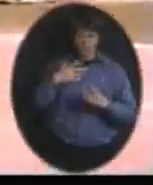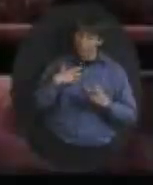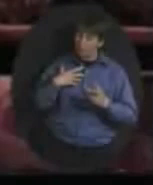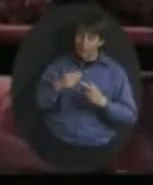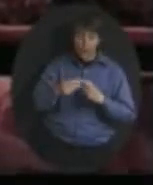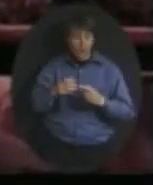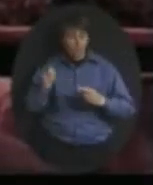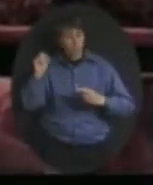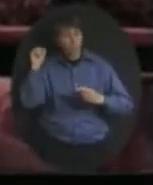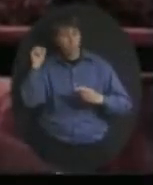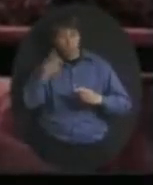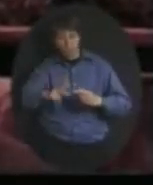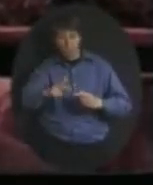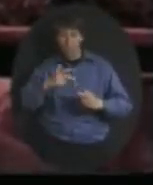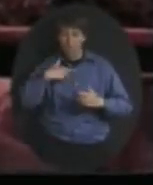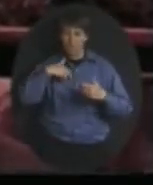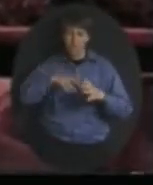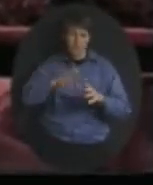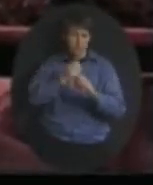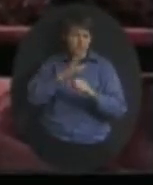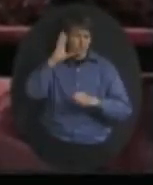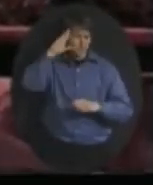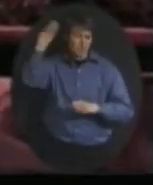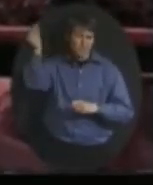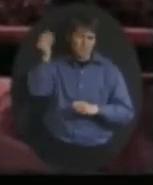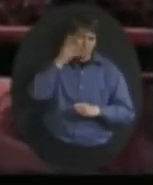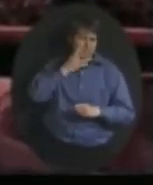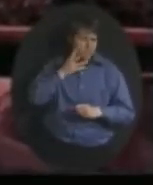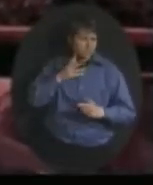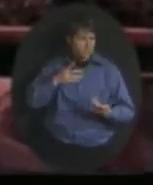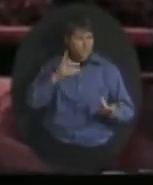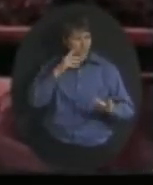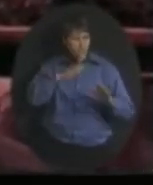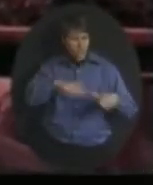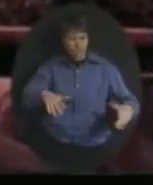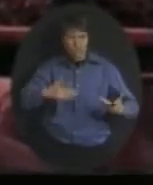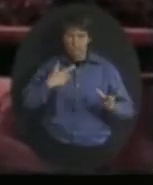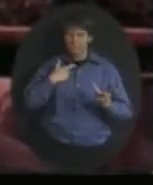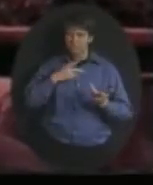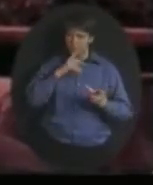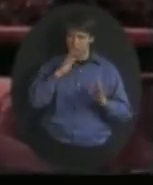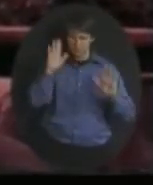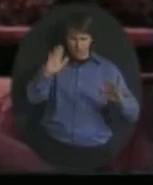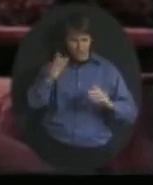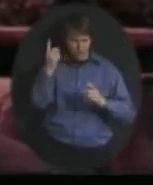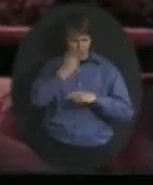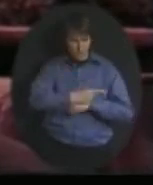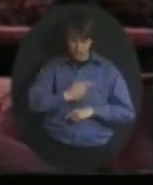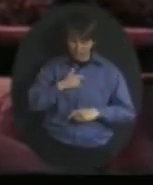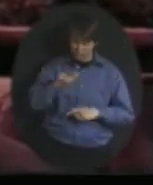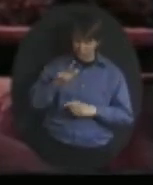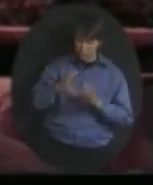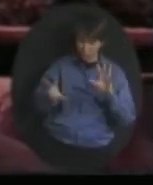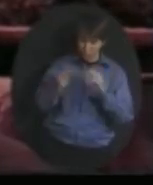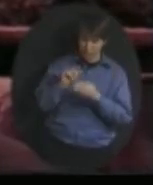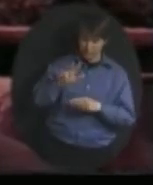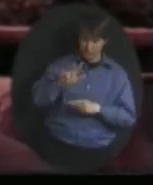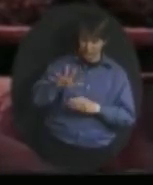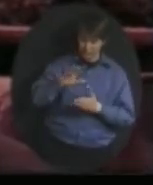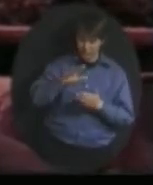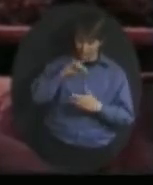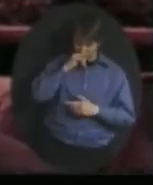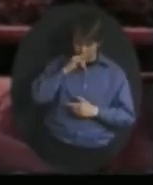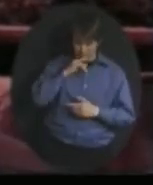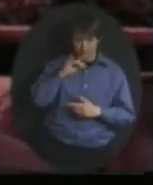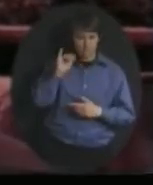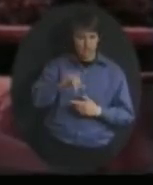the ball, we'll let them get some sunshine on their face, and it'll be a glorious day, we'll have fun. We had 35 kids. That was the